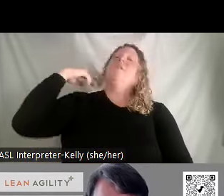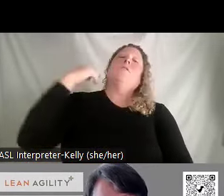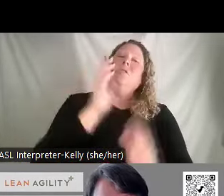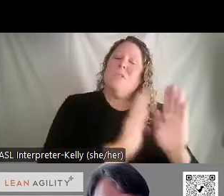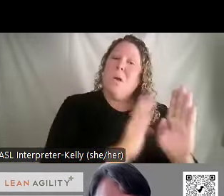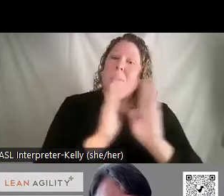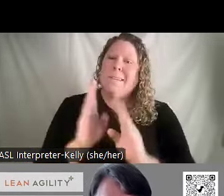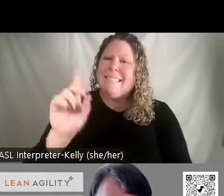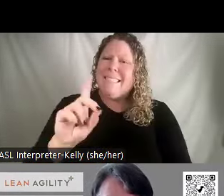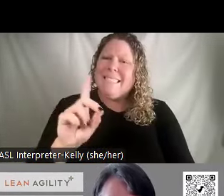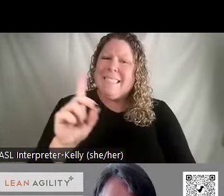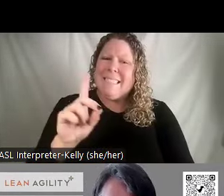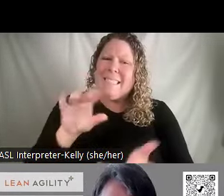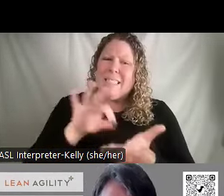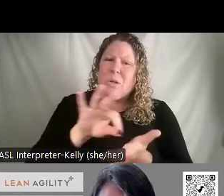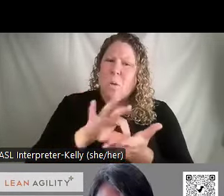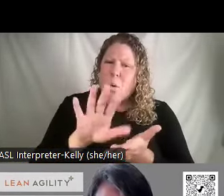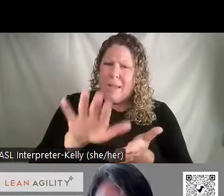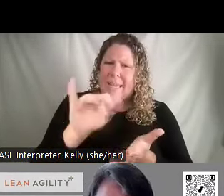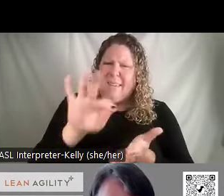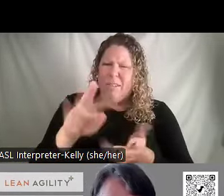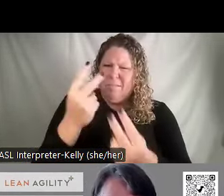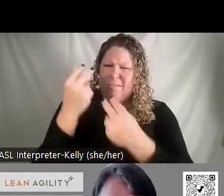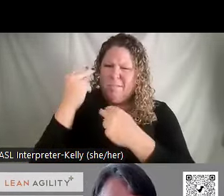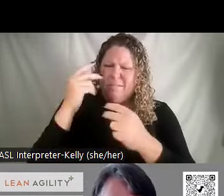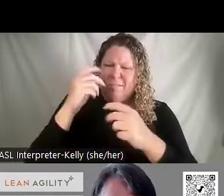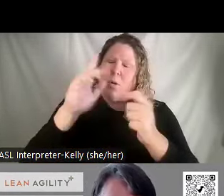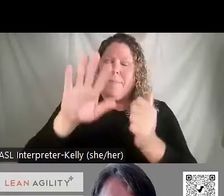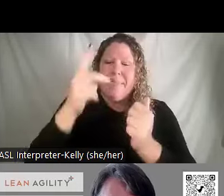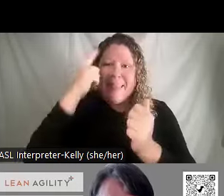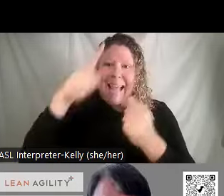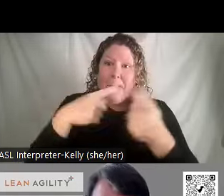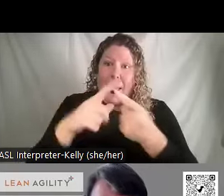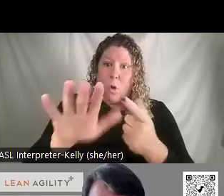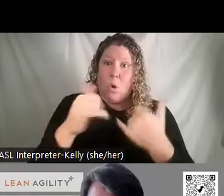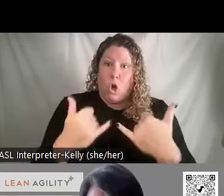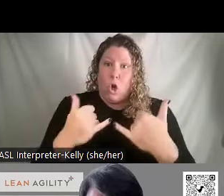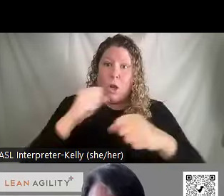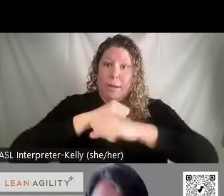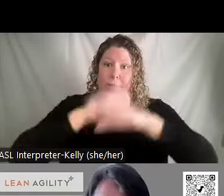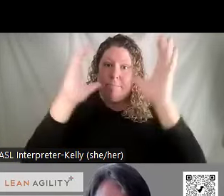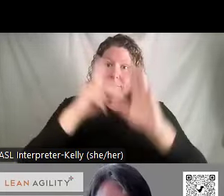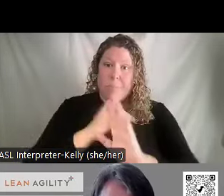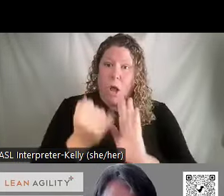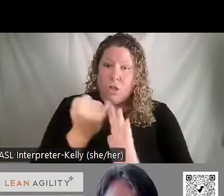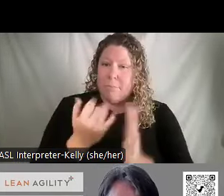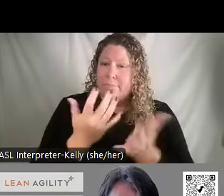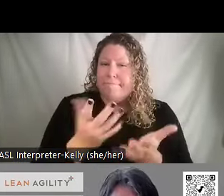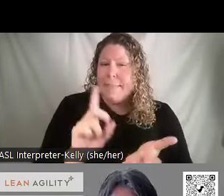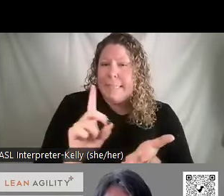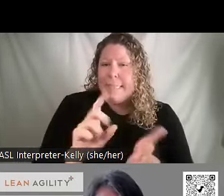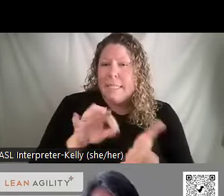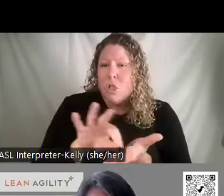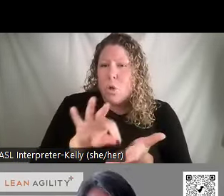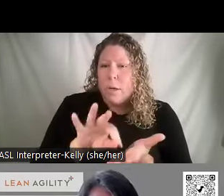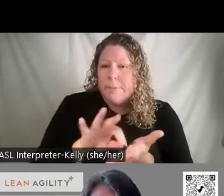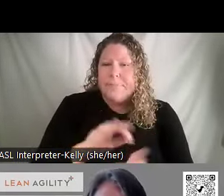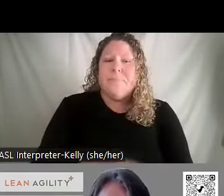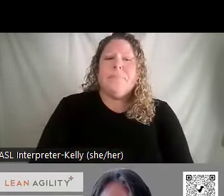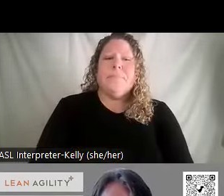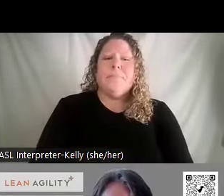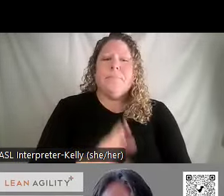these things out and after? Do you have an improvement? What are the gaps that are left? So that's desire. Just some thoughts about what you can do around desire. Let's turn our minds